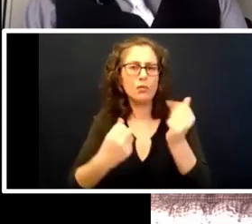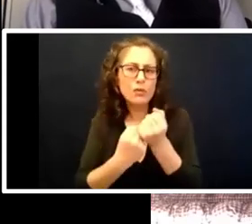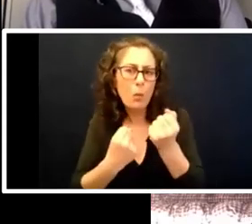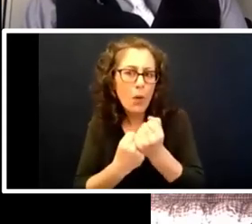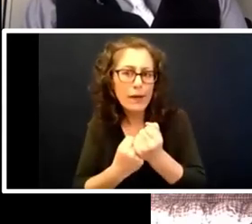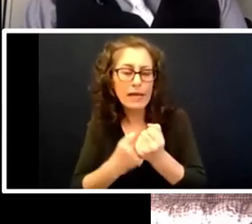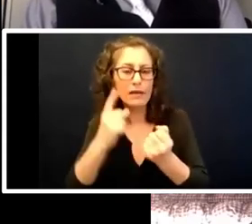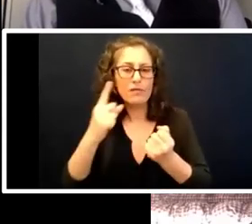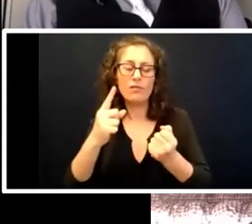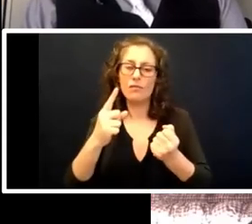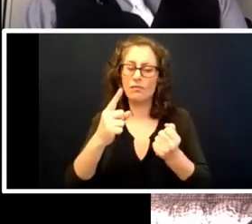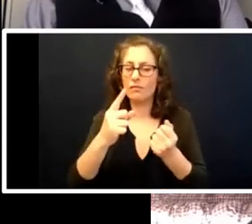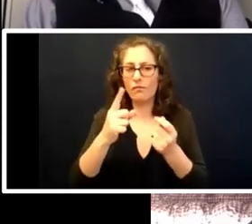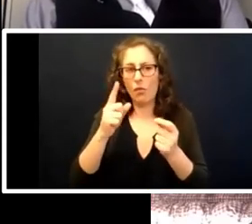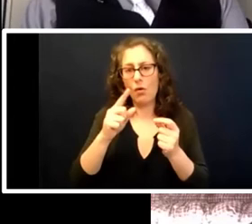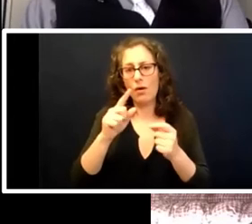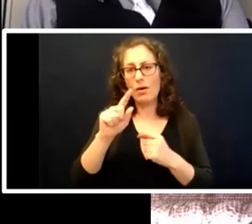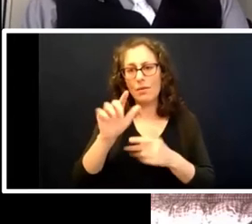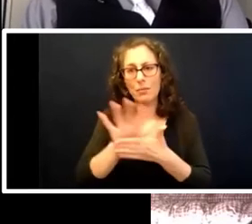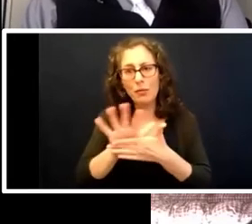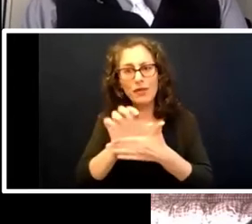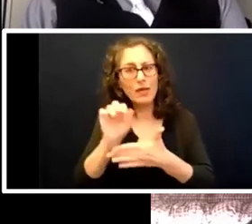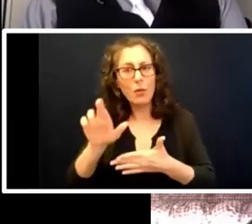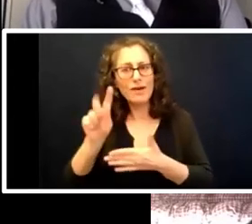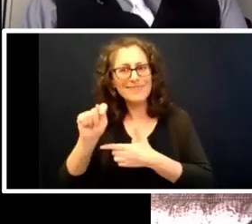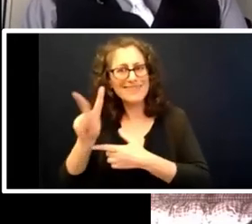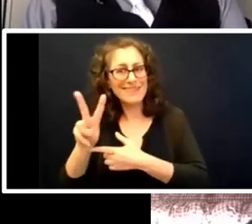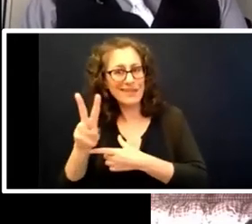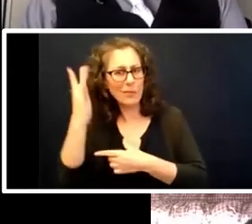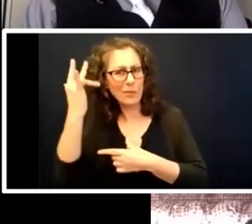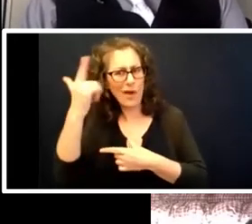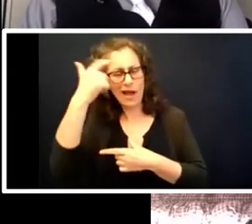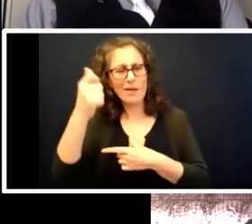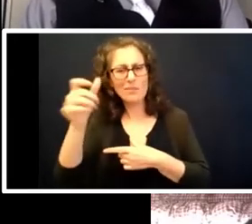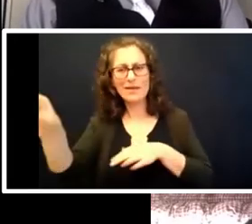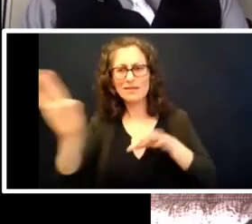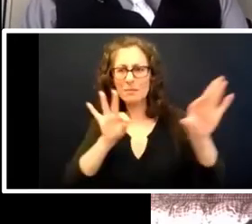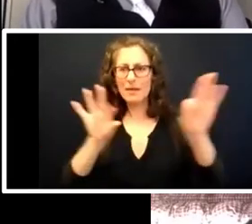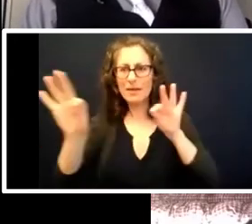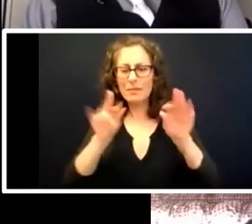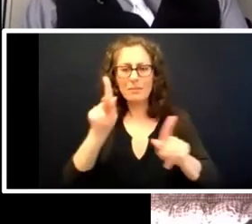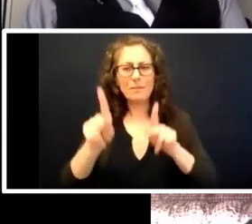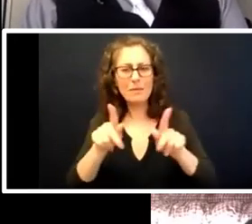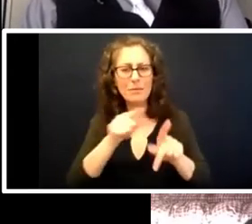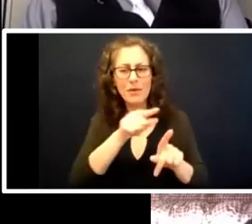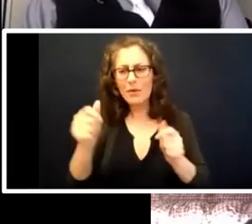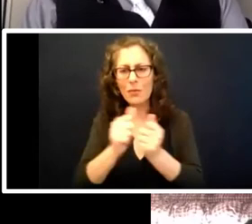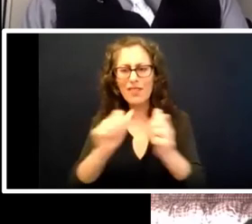and television, because they keep casting people without disabilities in leading